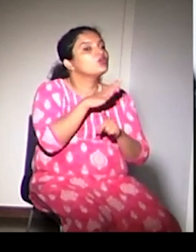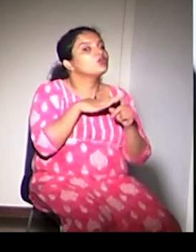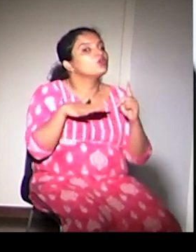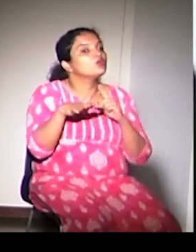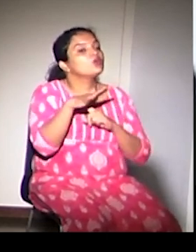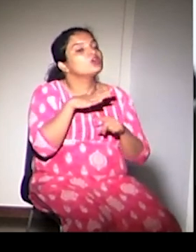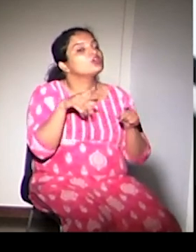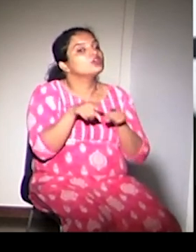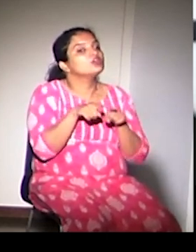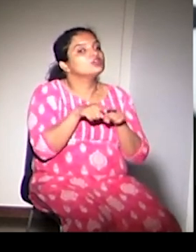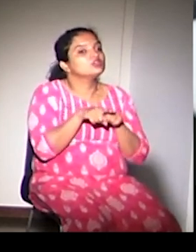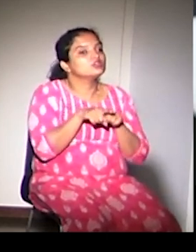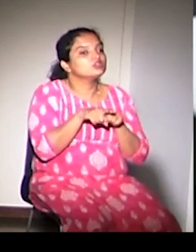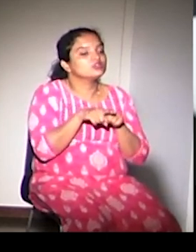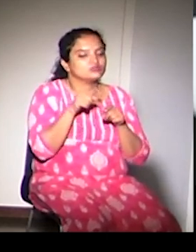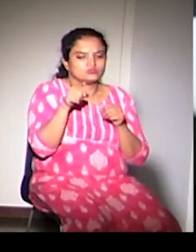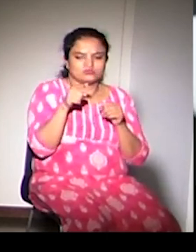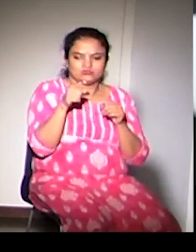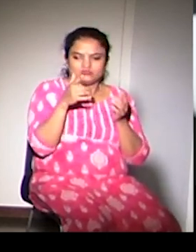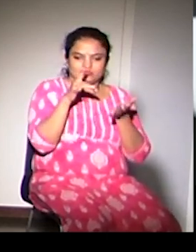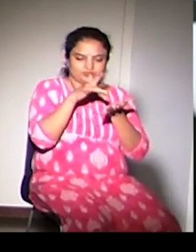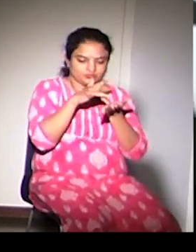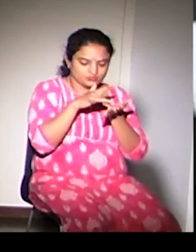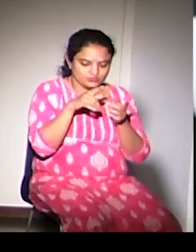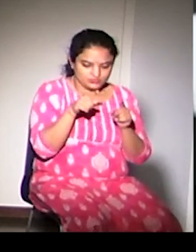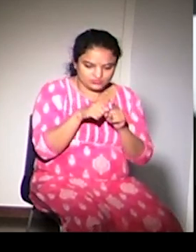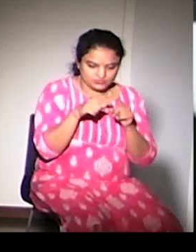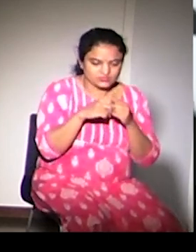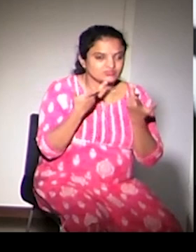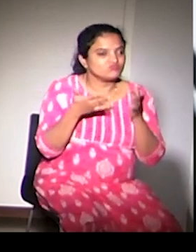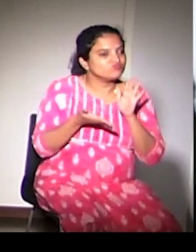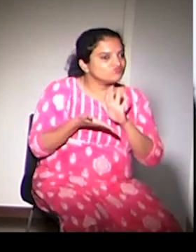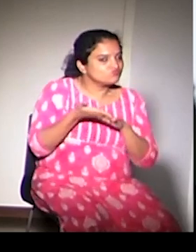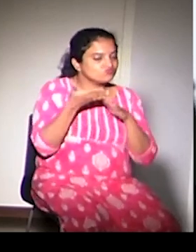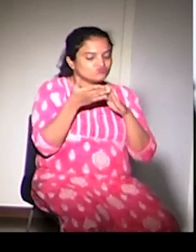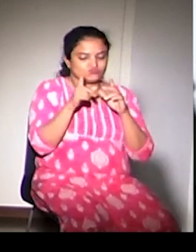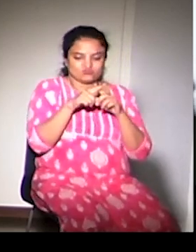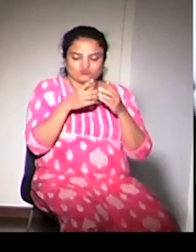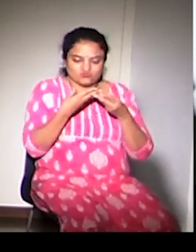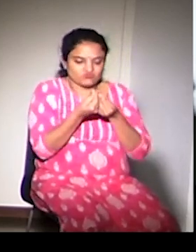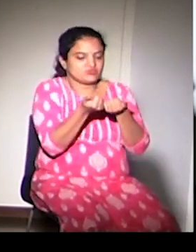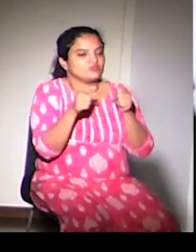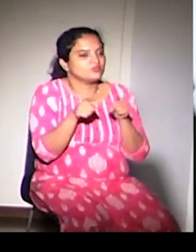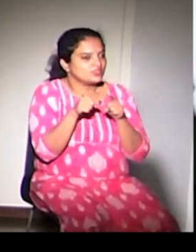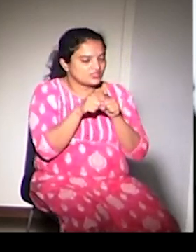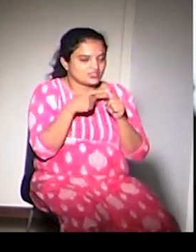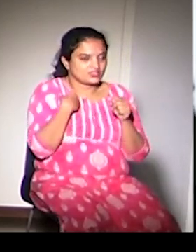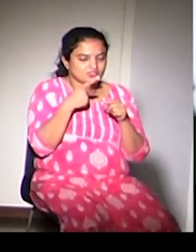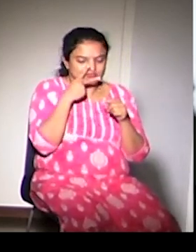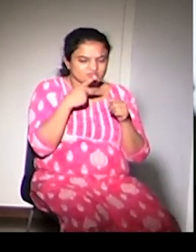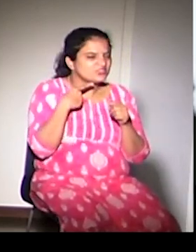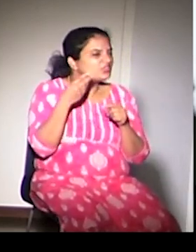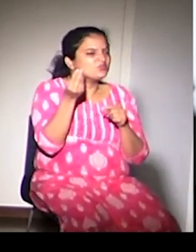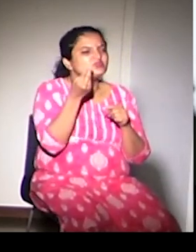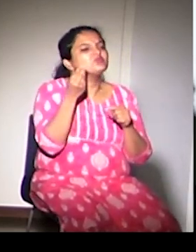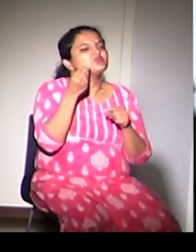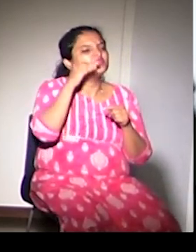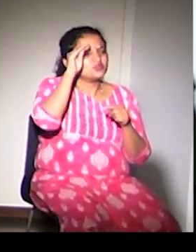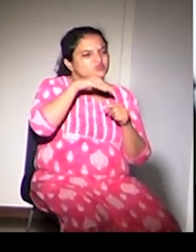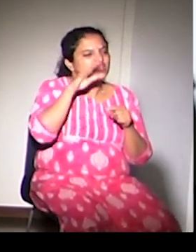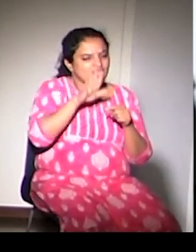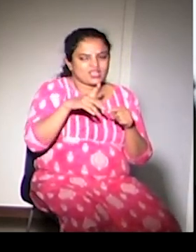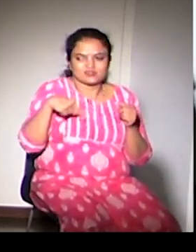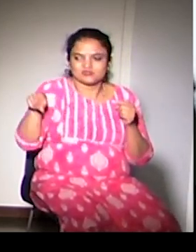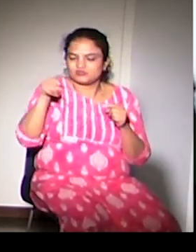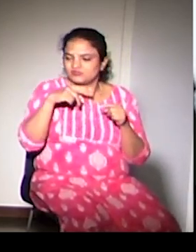from that region of slip glazed tiles, which you don't see so much in India, but the Sindh